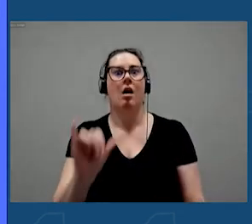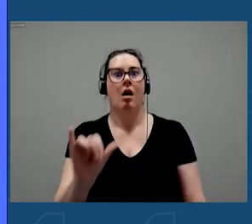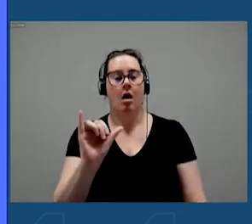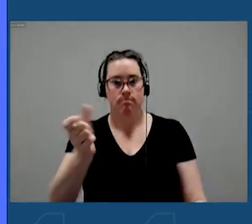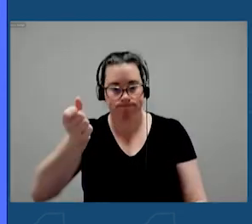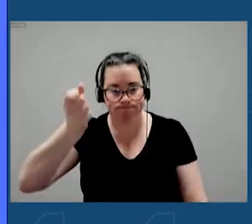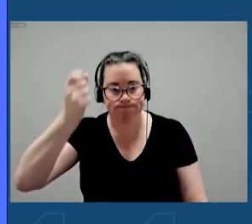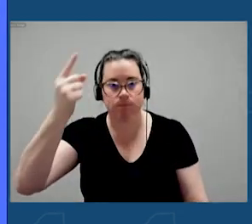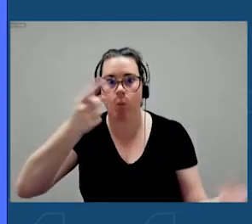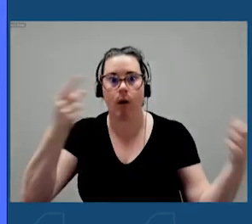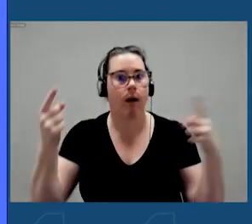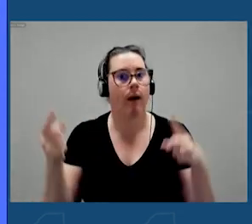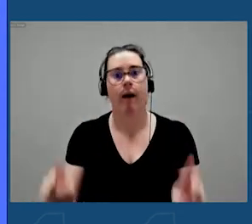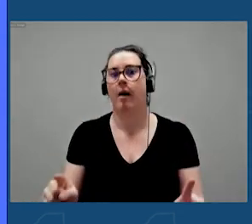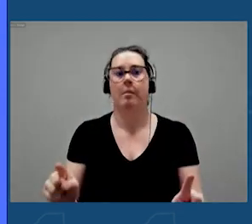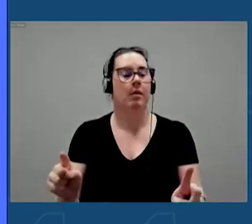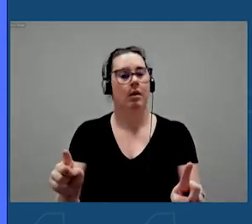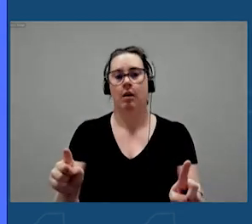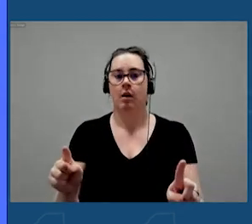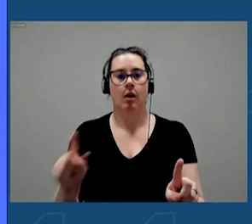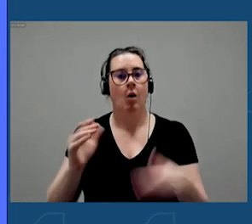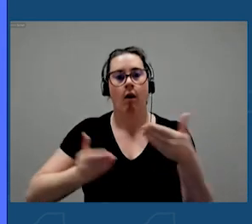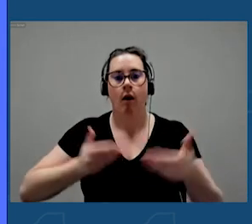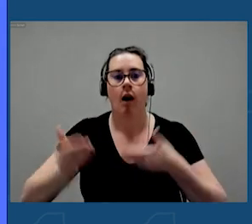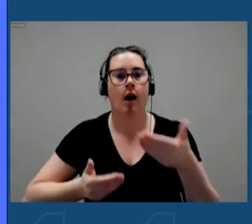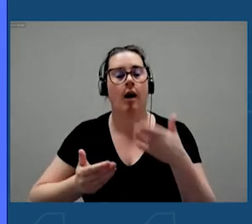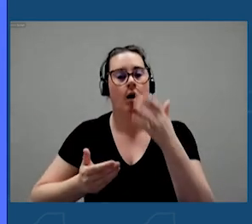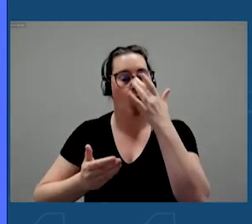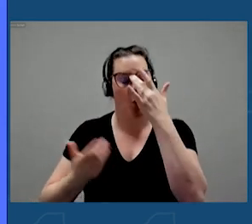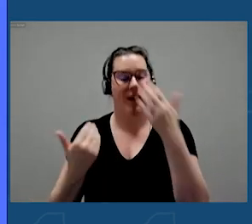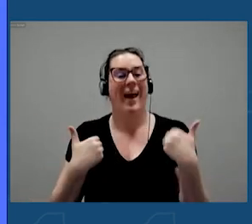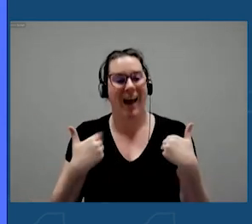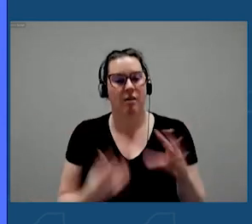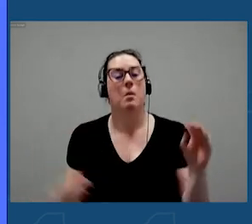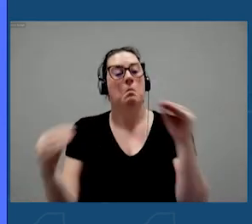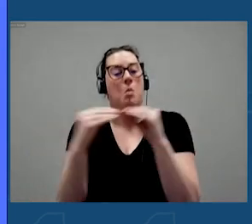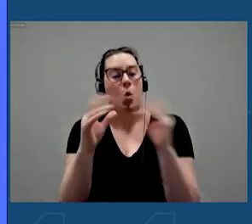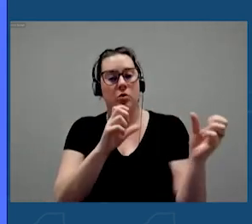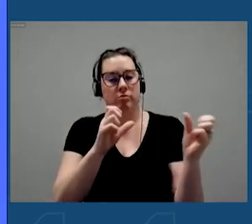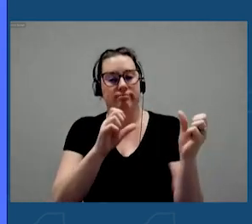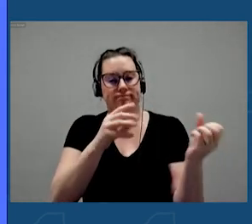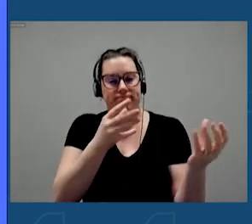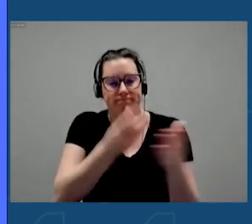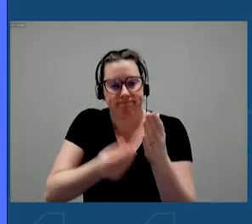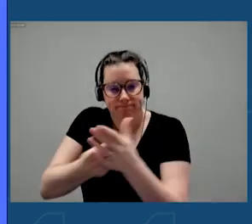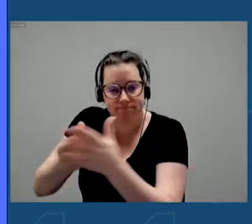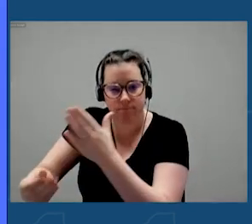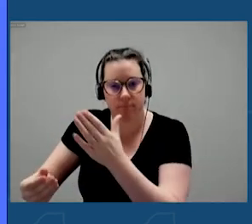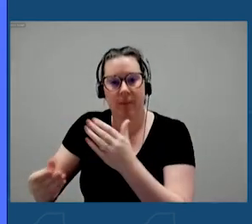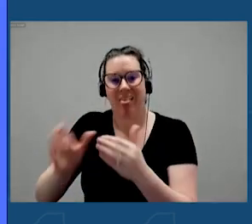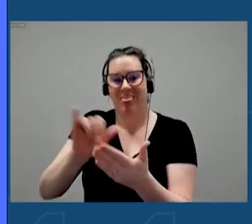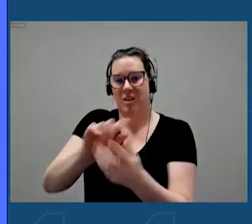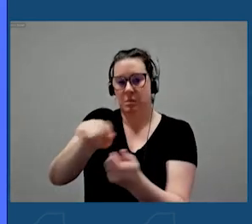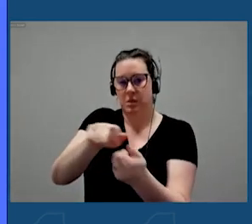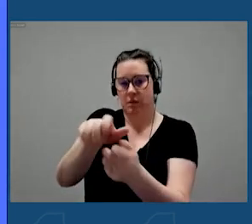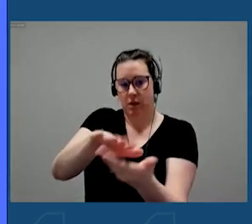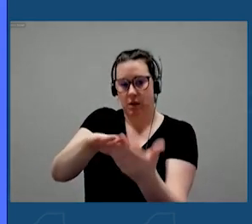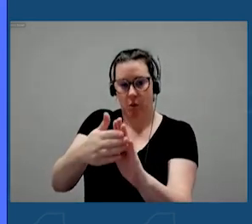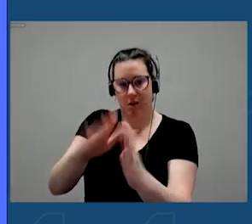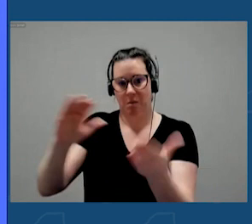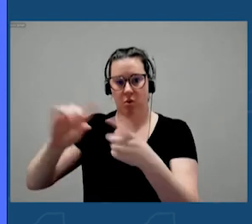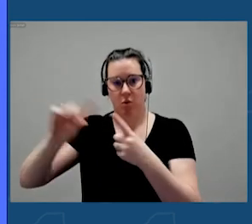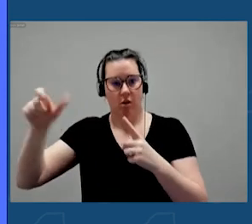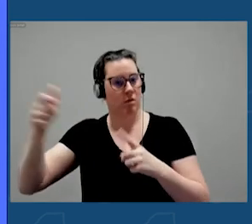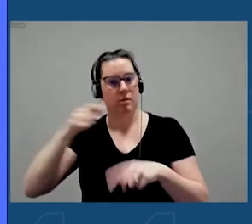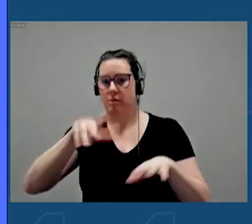on the fact that we had higher mortality rates in those communities, and that was not acceptable, and we're fighting back to make sure that never, ever happens